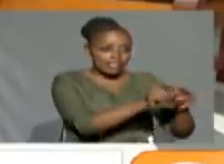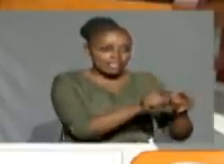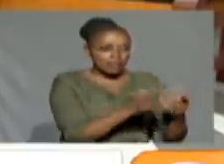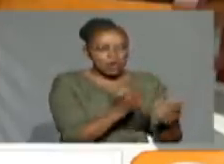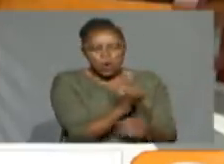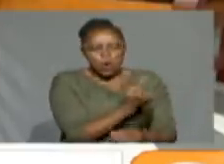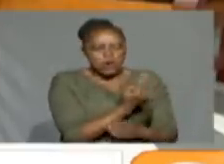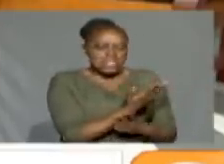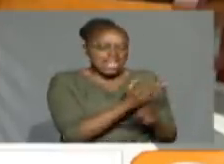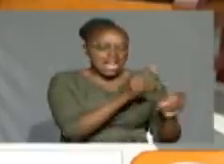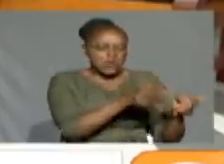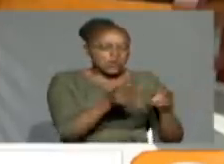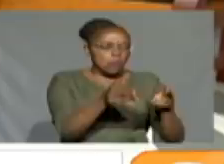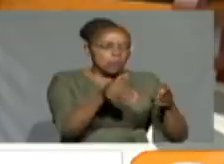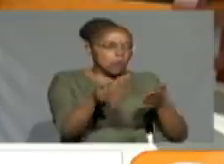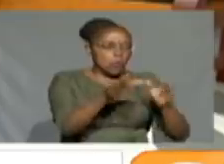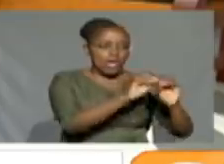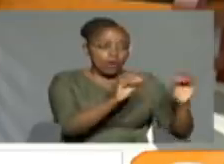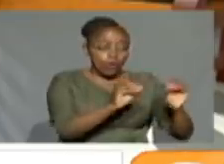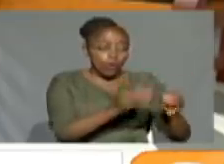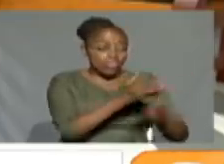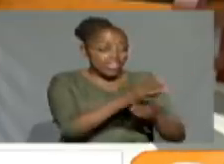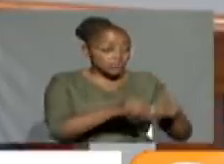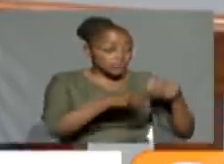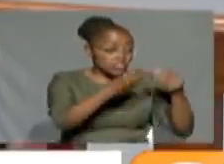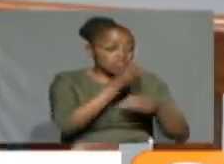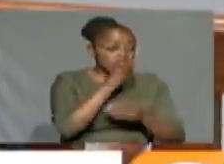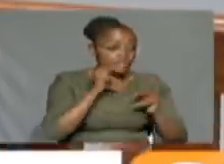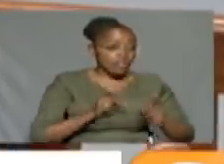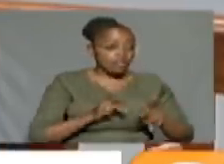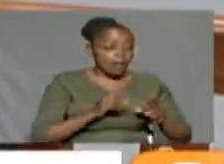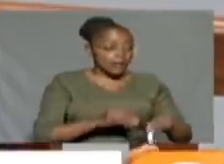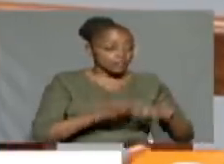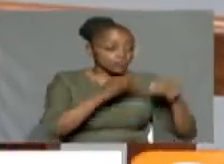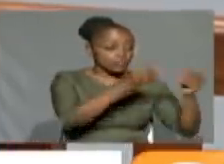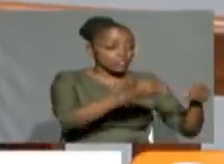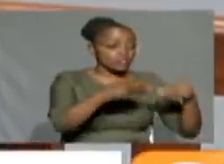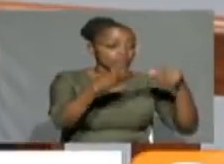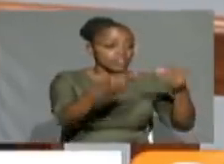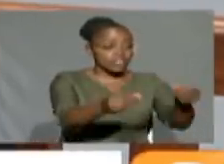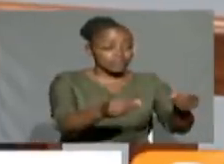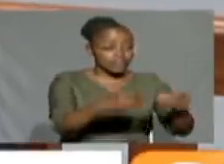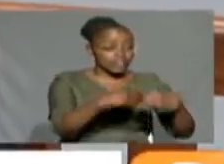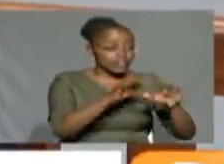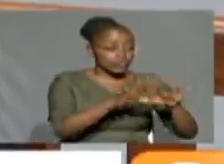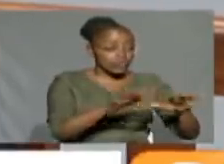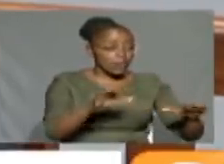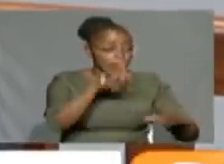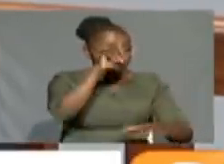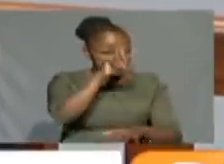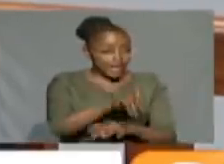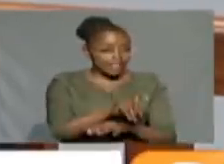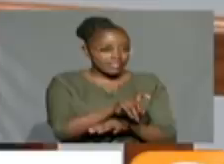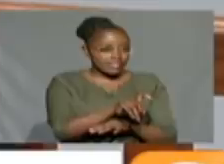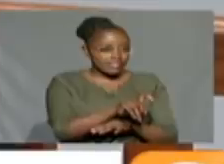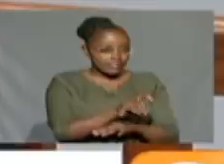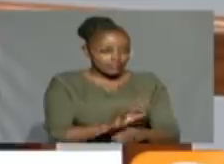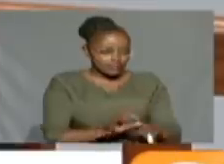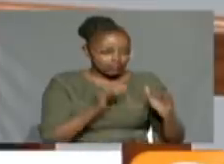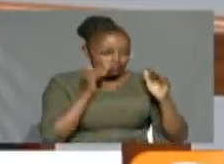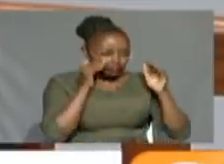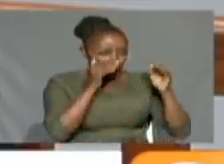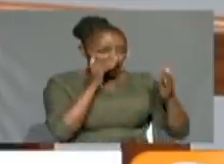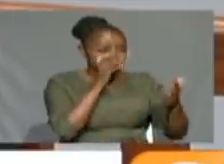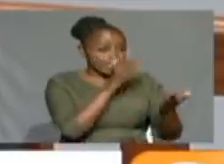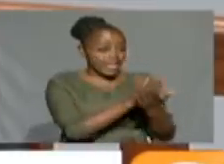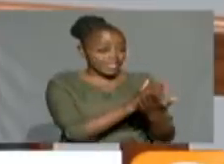peasantry. Yeah. They're not out to feed the family. They are out to supply to the market. So we must be astute to that